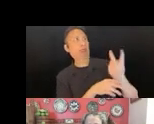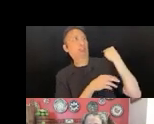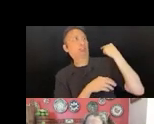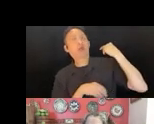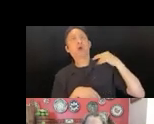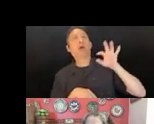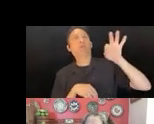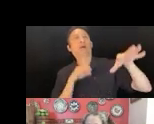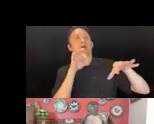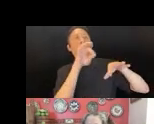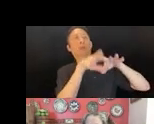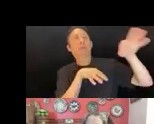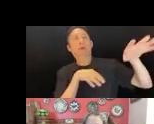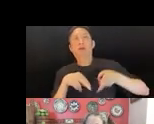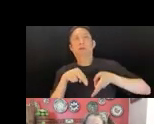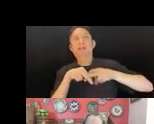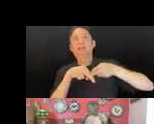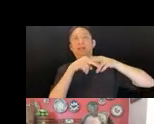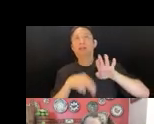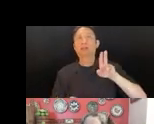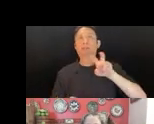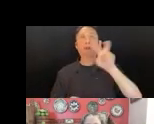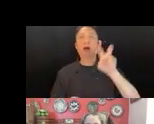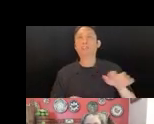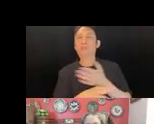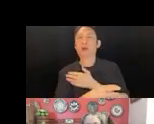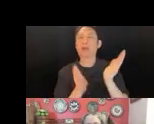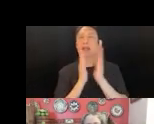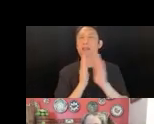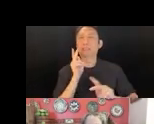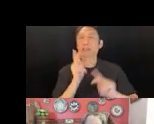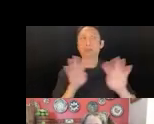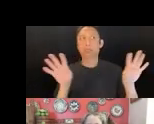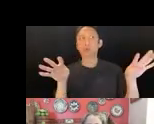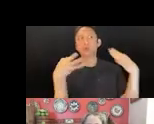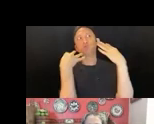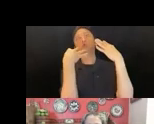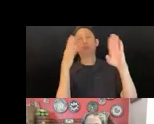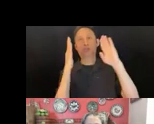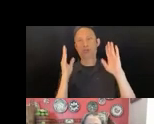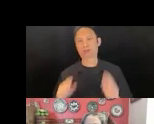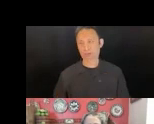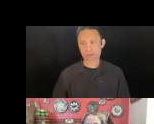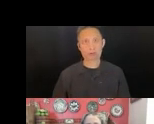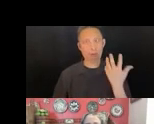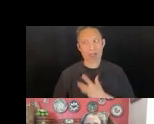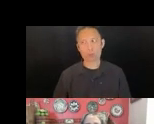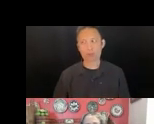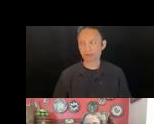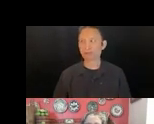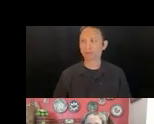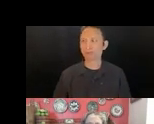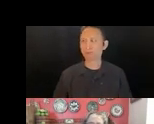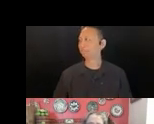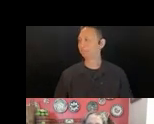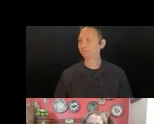and building buzz before you ask people to really pay attention in a more fixed way. So, in other words,